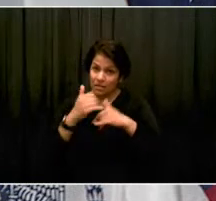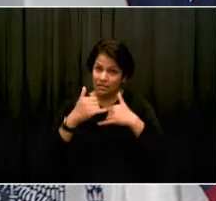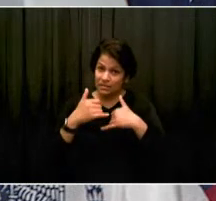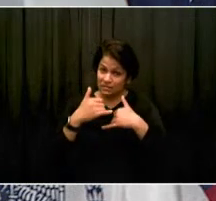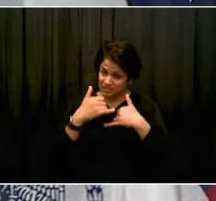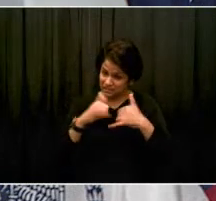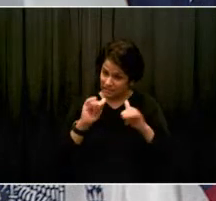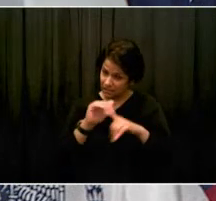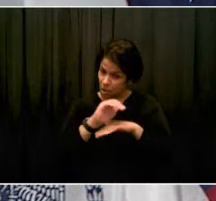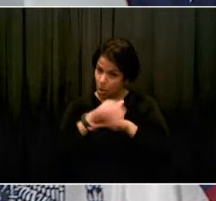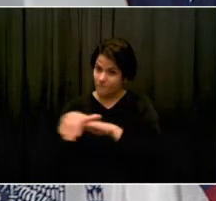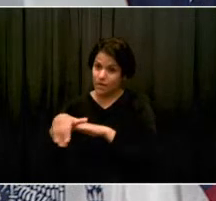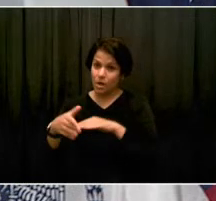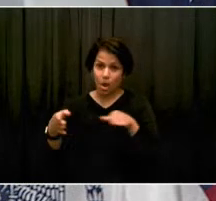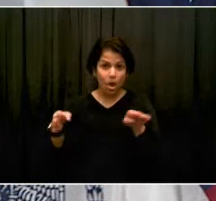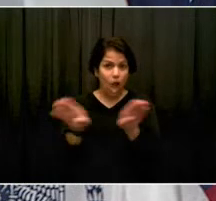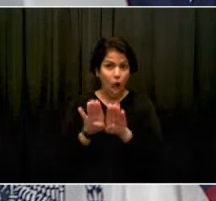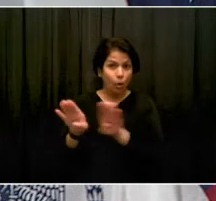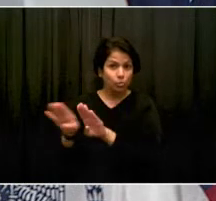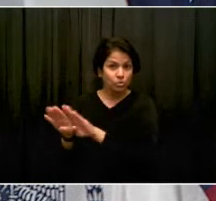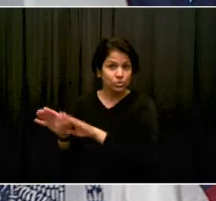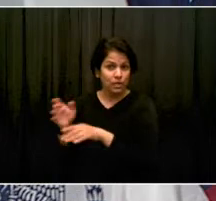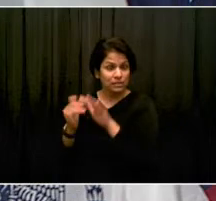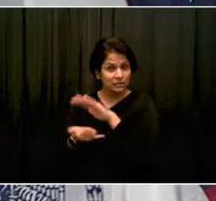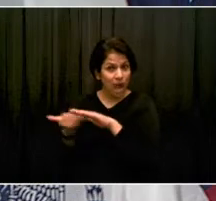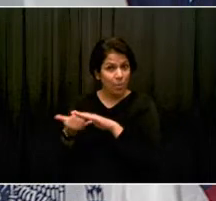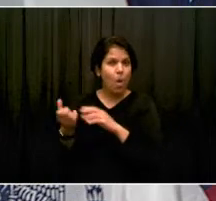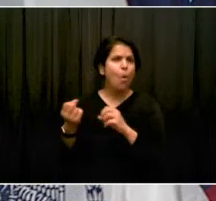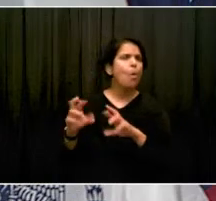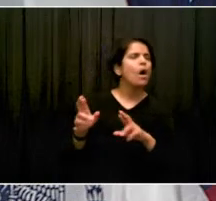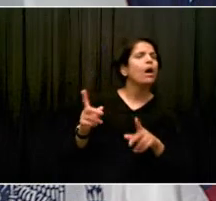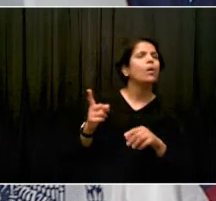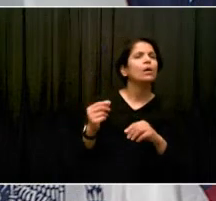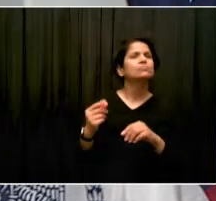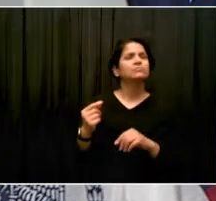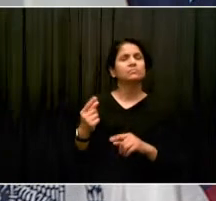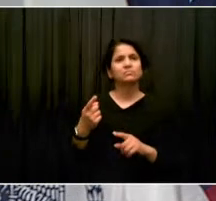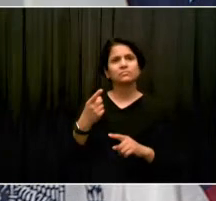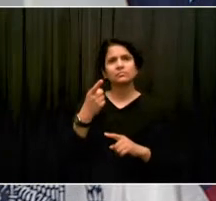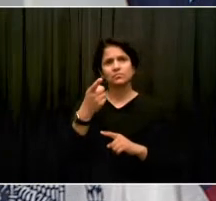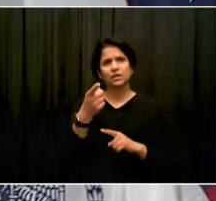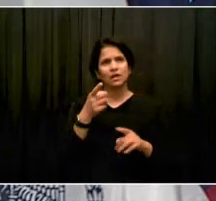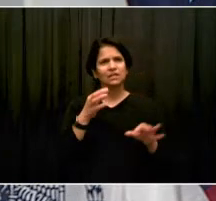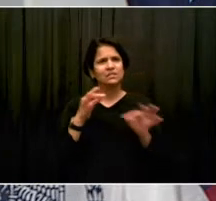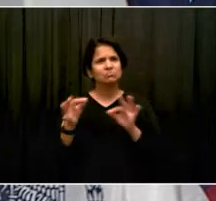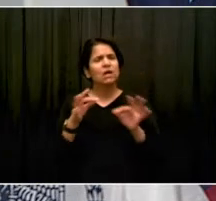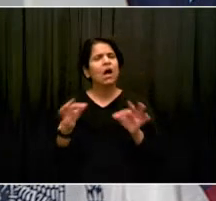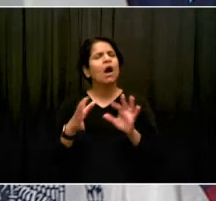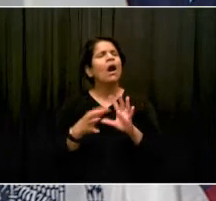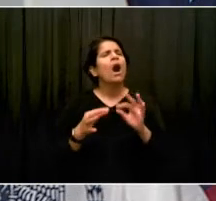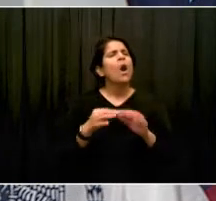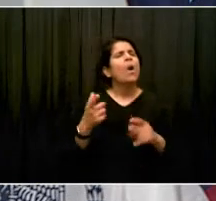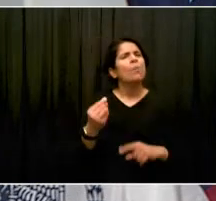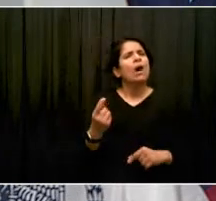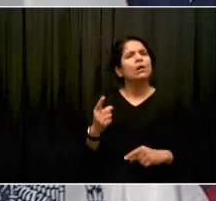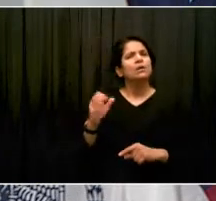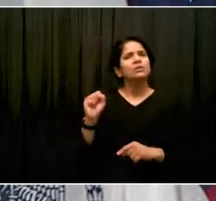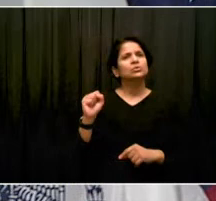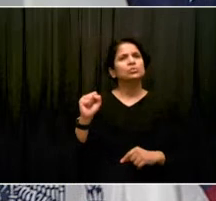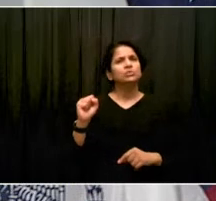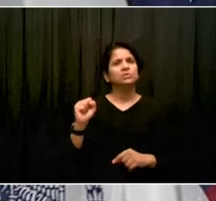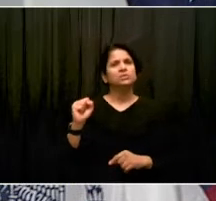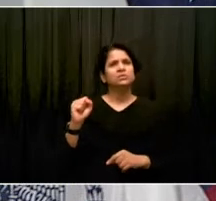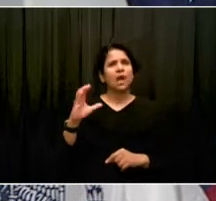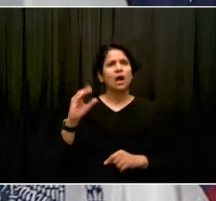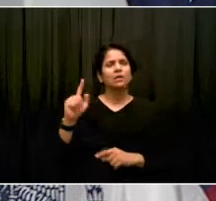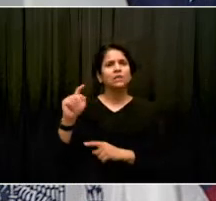the Scott Stringer news yesterday? There was a woman that came out accusing him of groping and harassment 20 years ago. Do you think that he needs